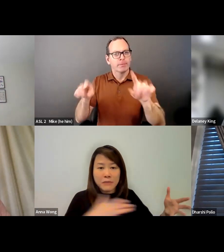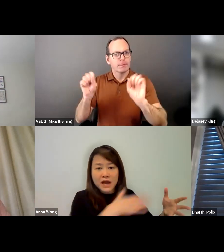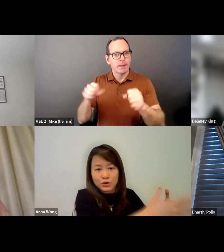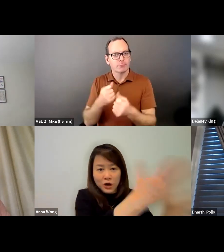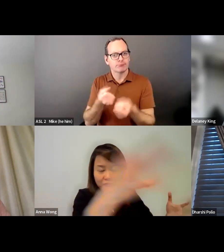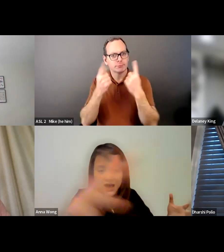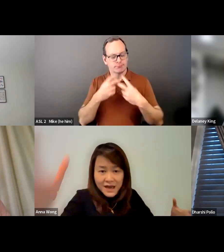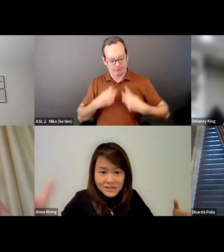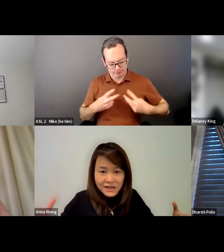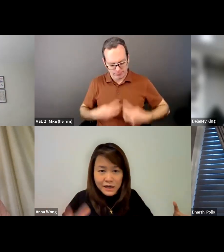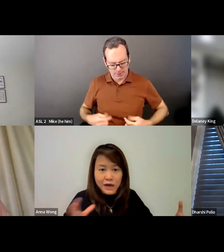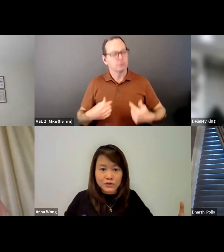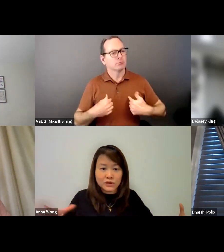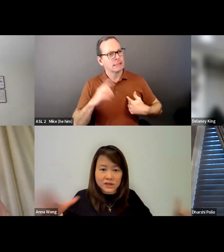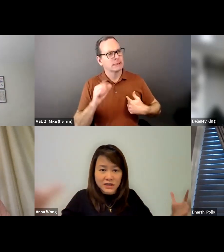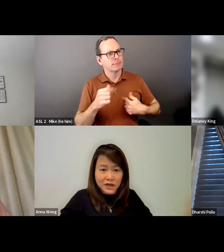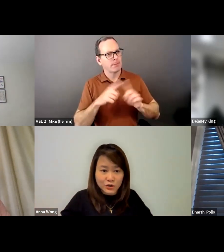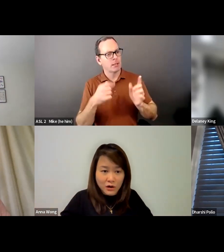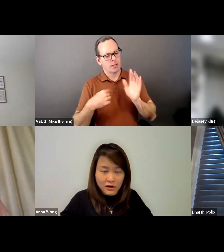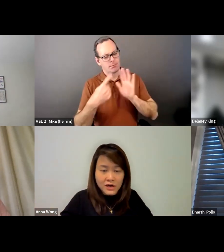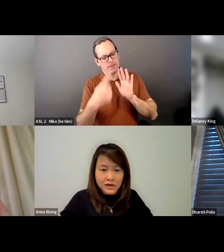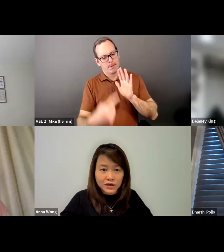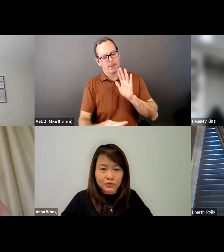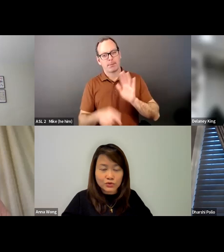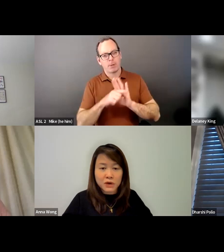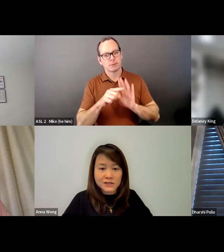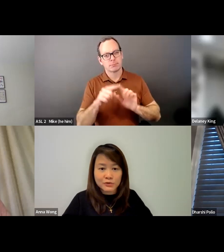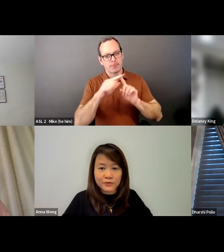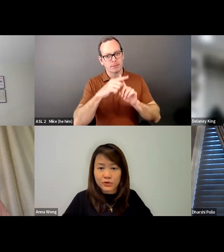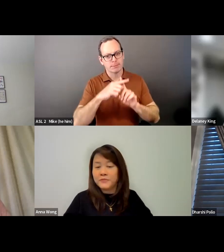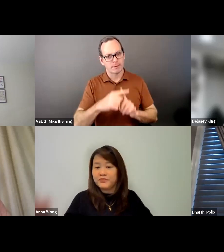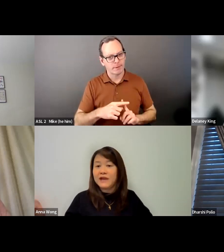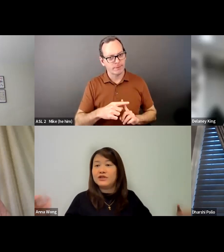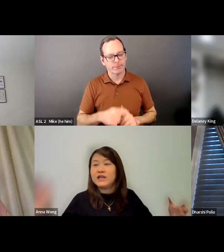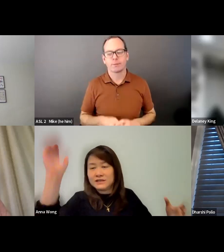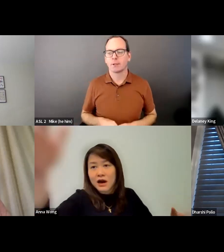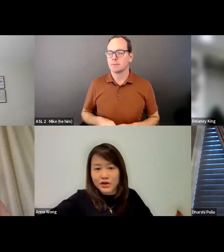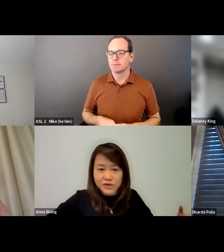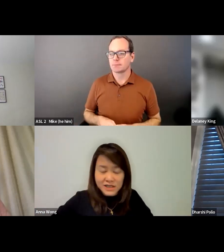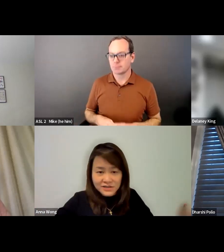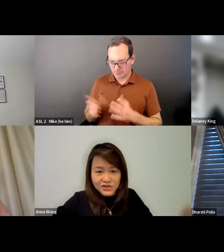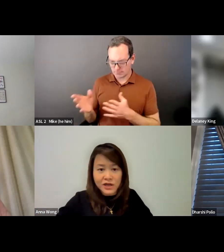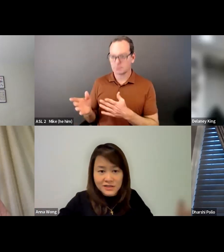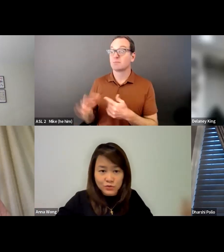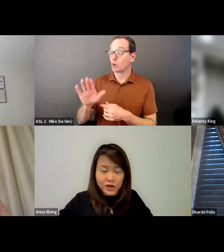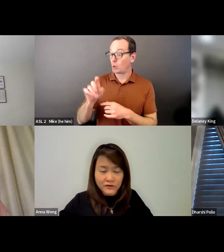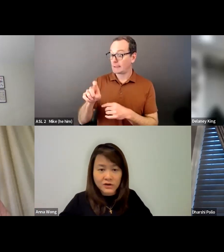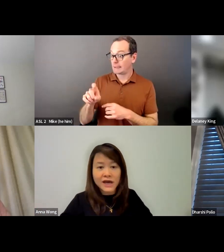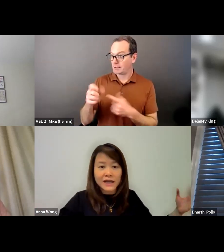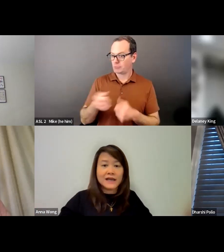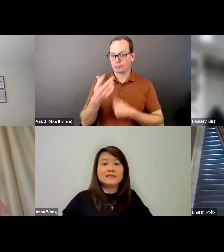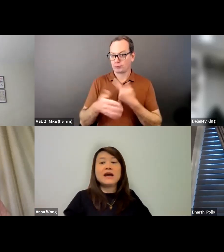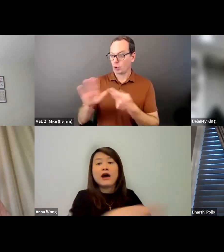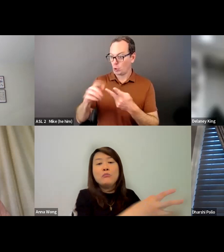is the menu of task and accountability that you are, responsible for. And these are your needs and strengths and